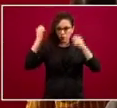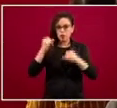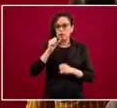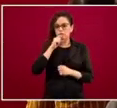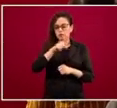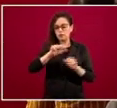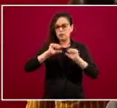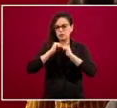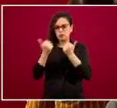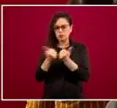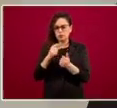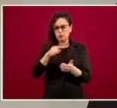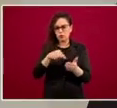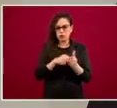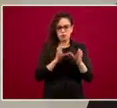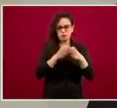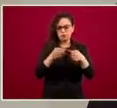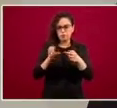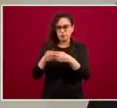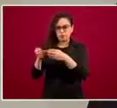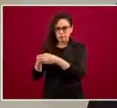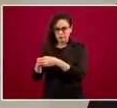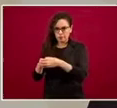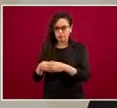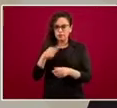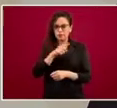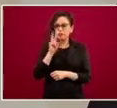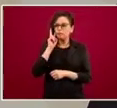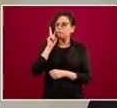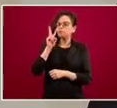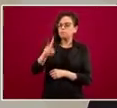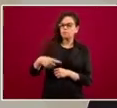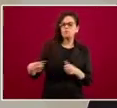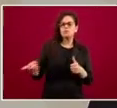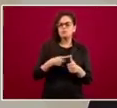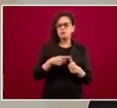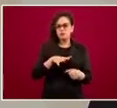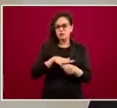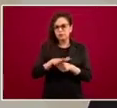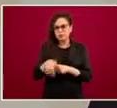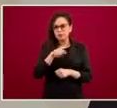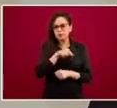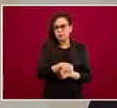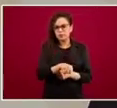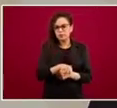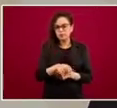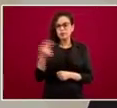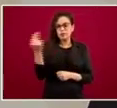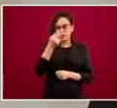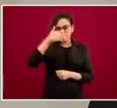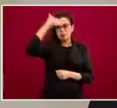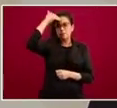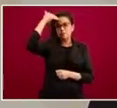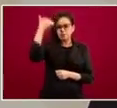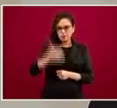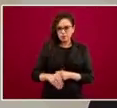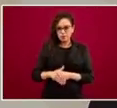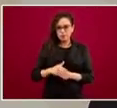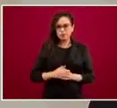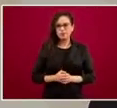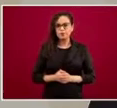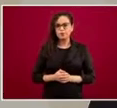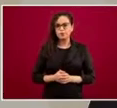state secretaries within the tourist sector and the local level tourism